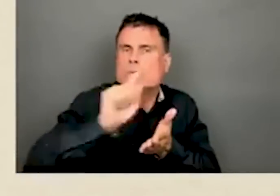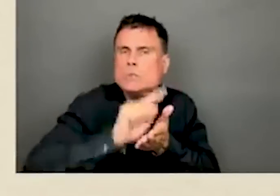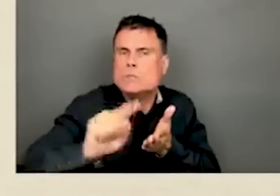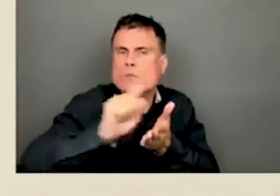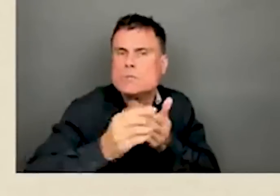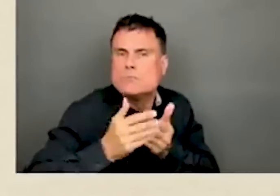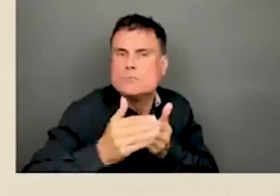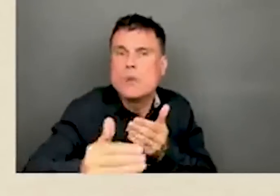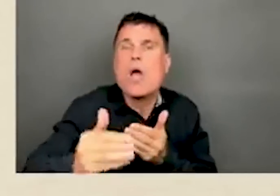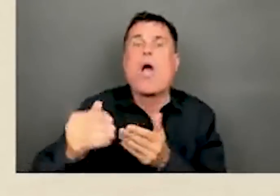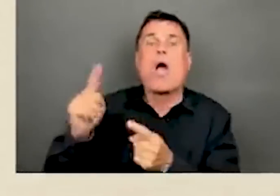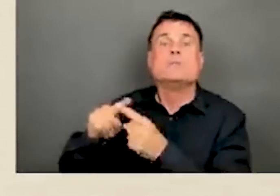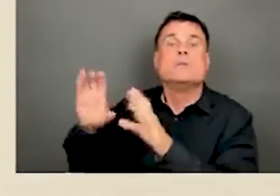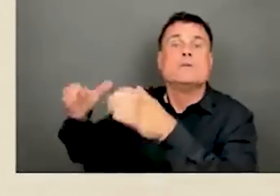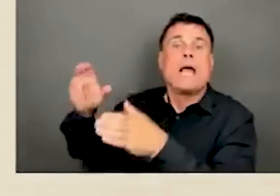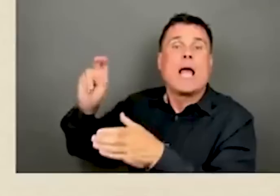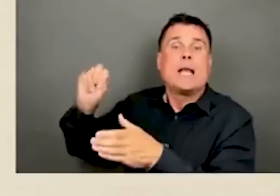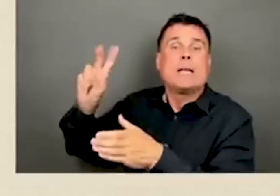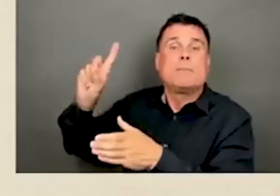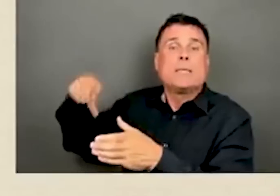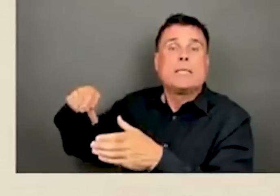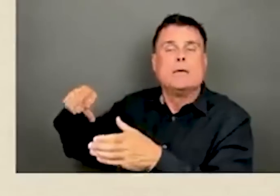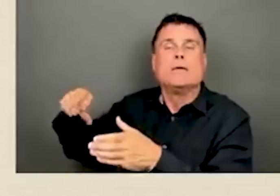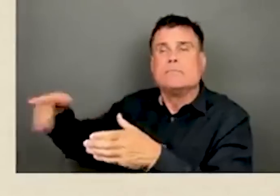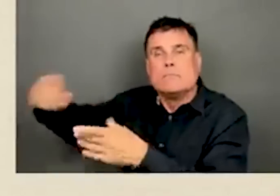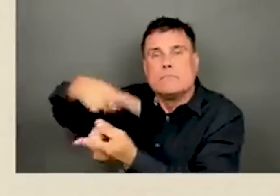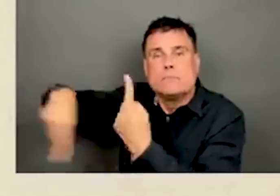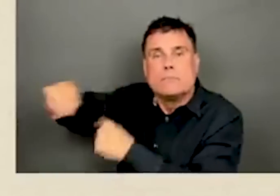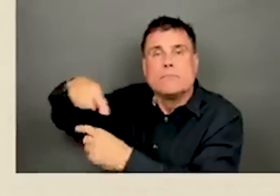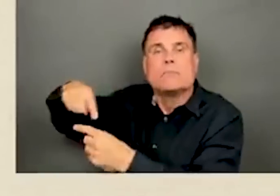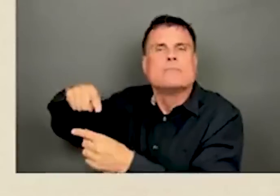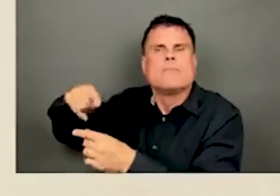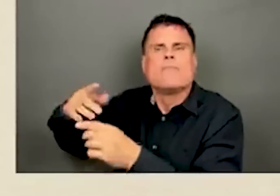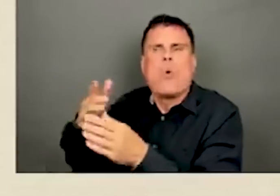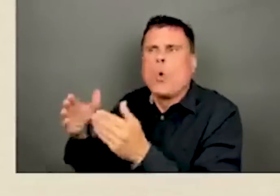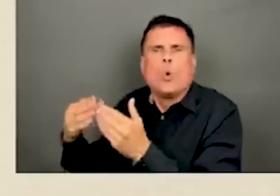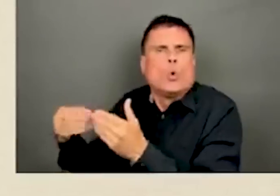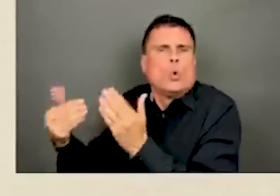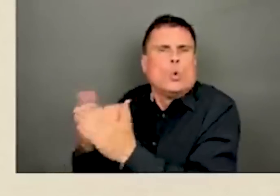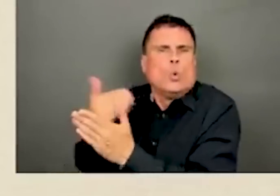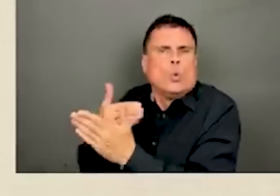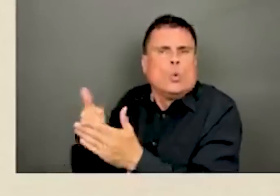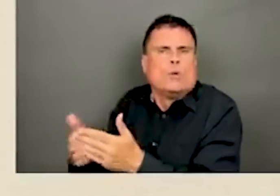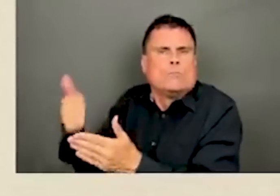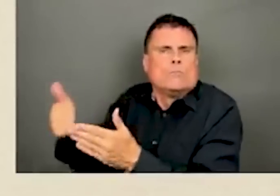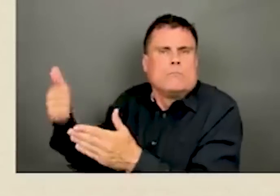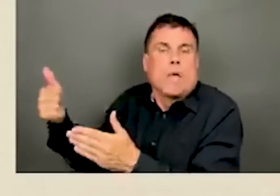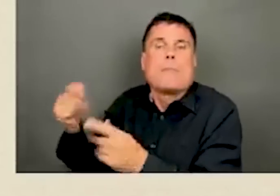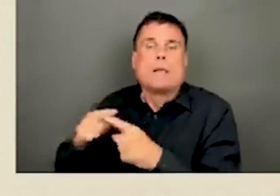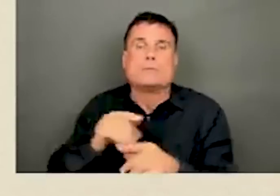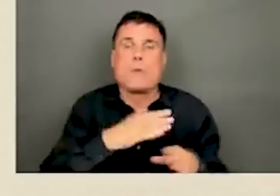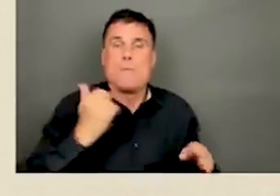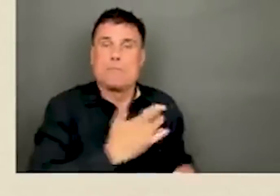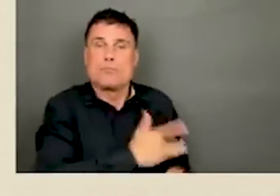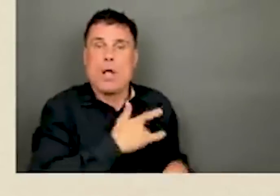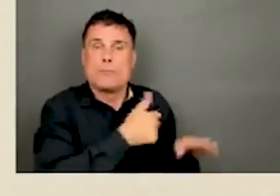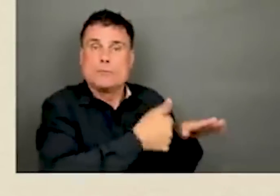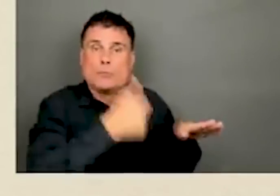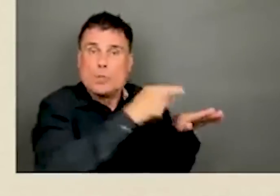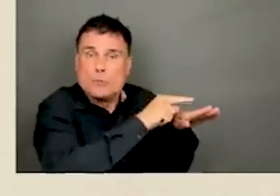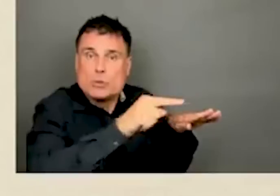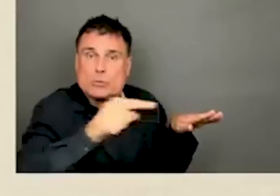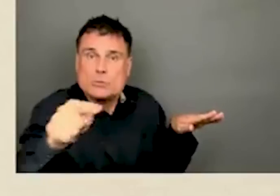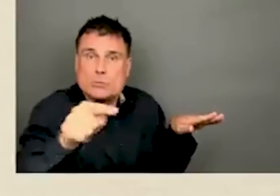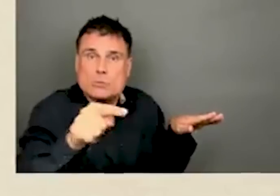the country will be assembling in Victoria, where the #1 issue on the table is a commitment from the federal government to sit down